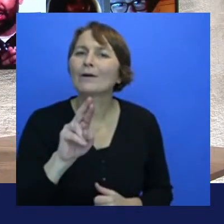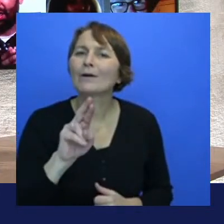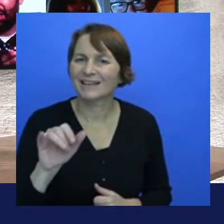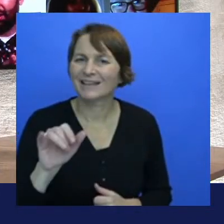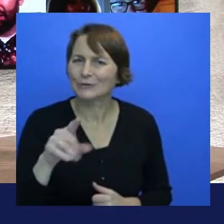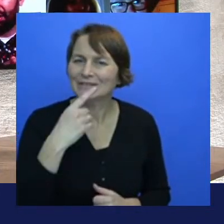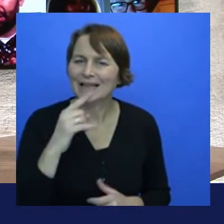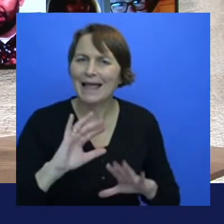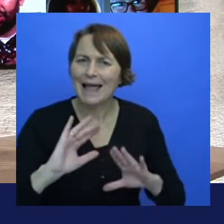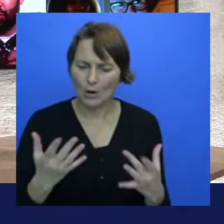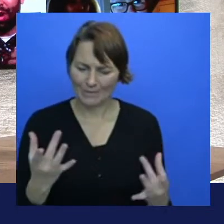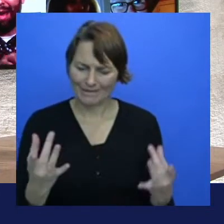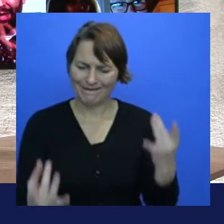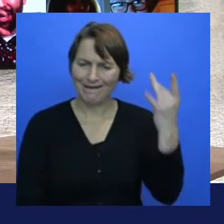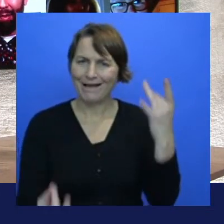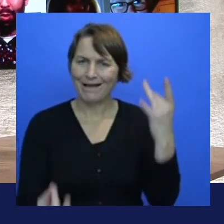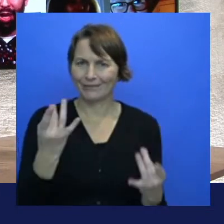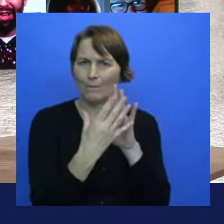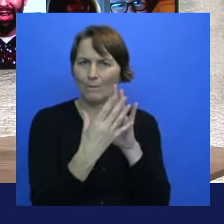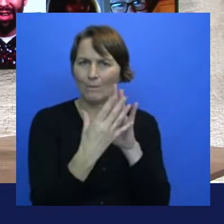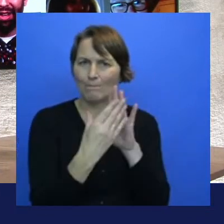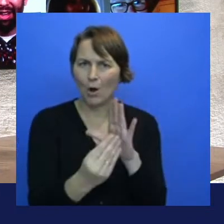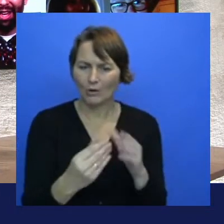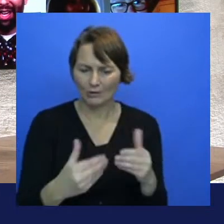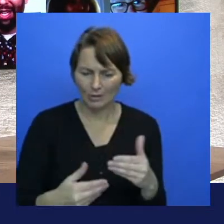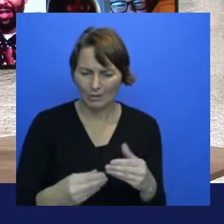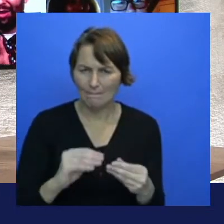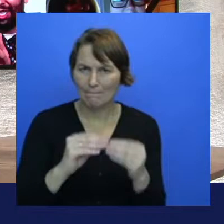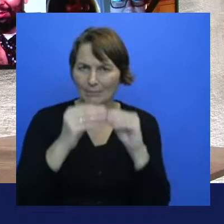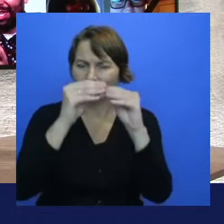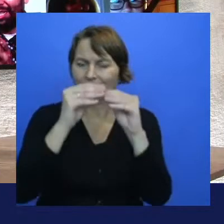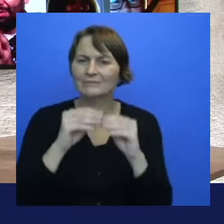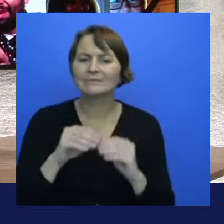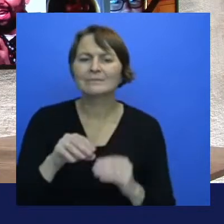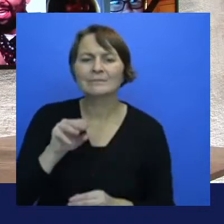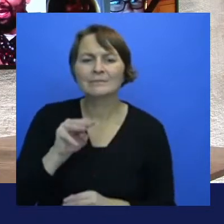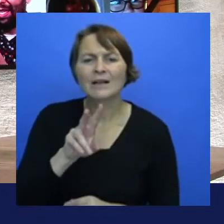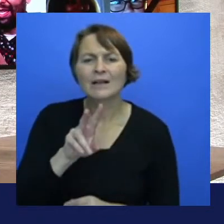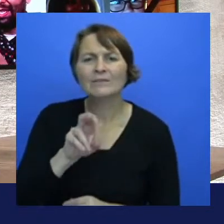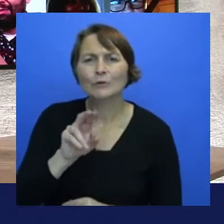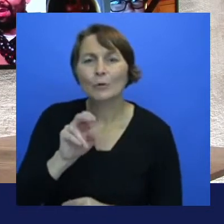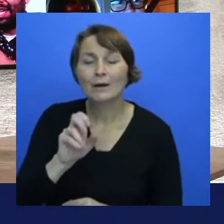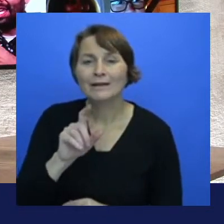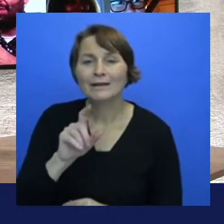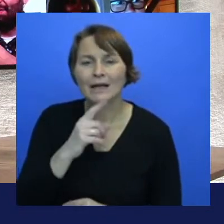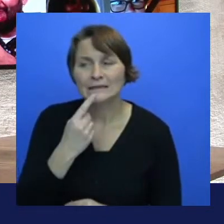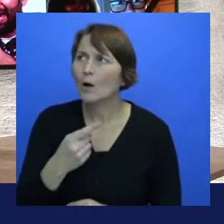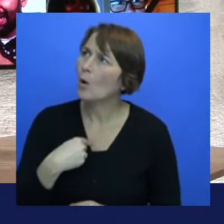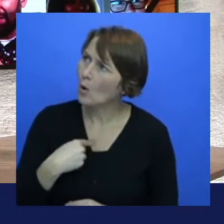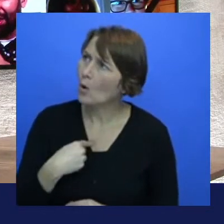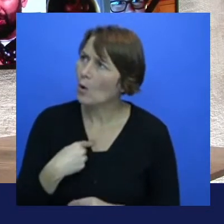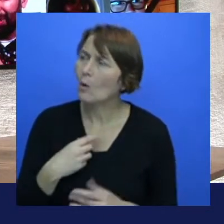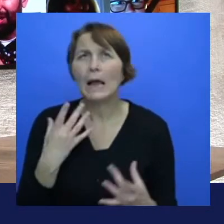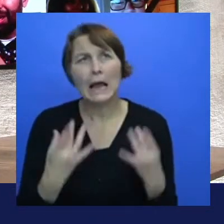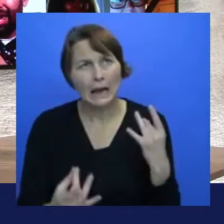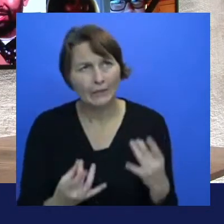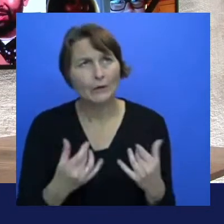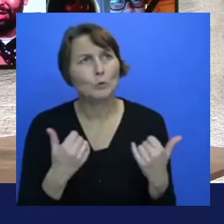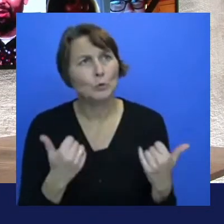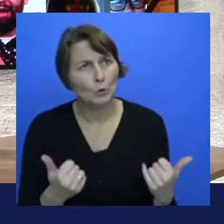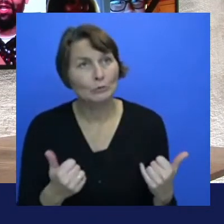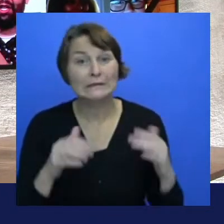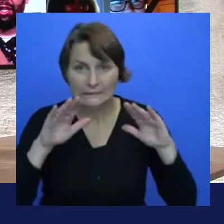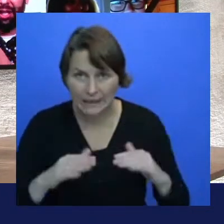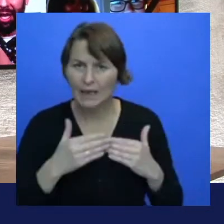Veronica, you wrapped it up with, you know, just because you've made it ethically doesn't mean it can remain ethical. And so you